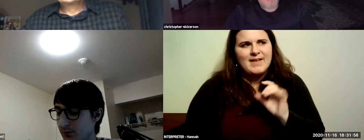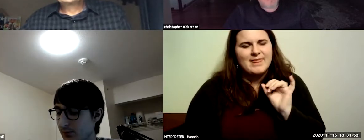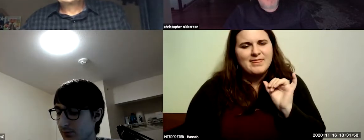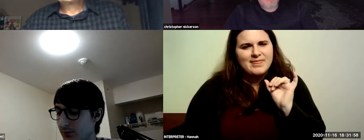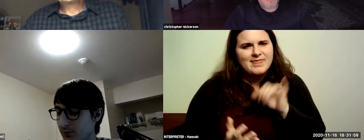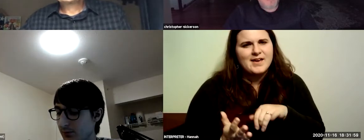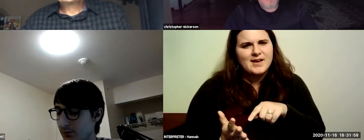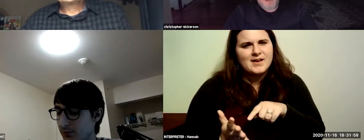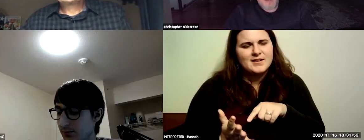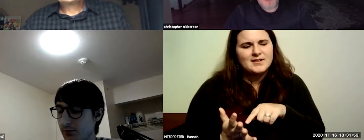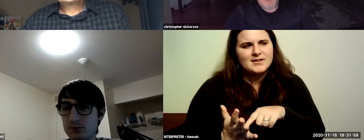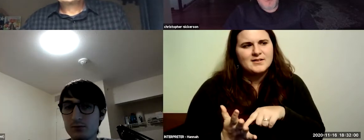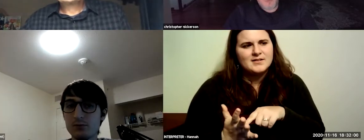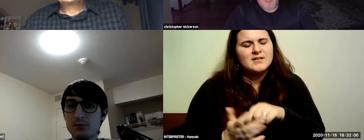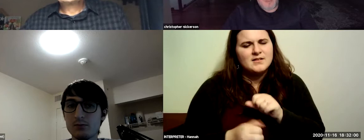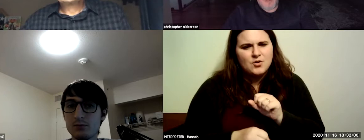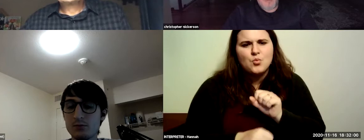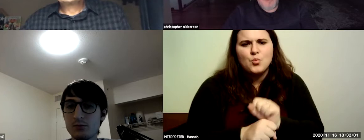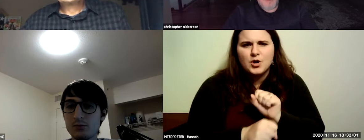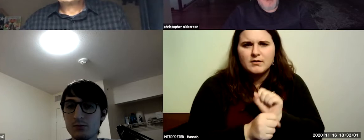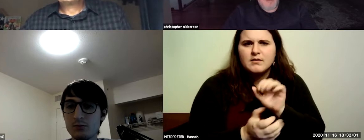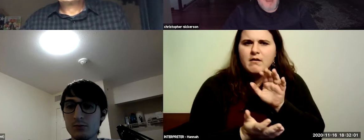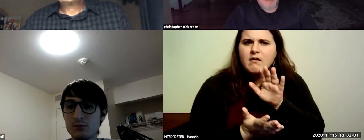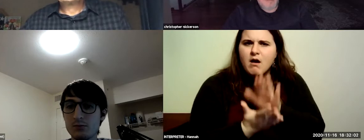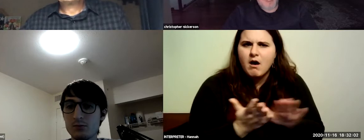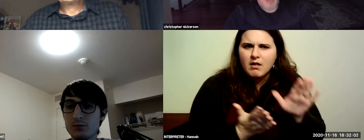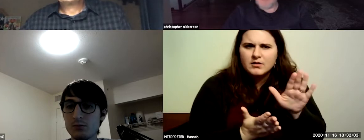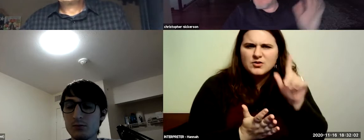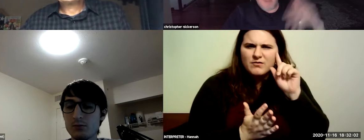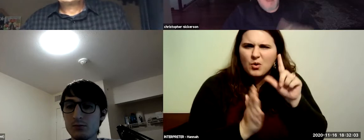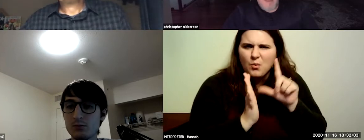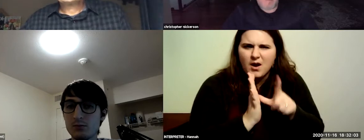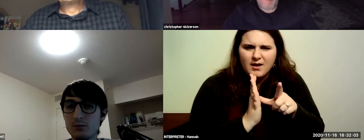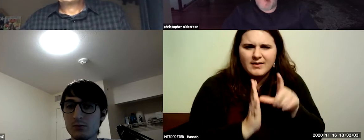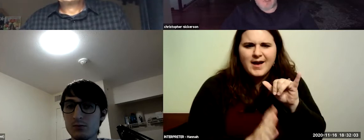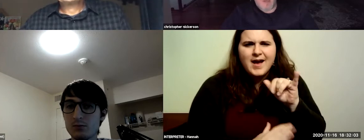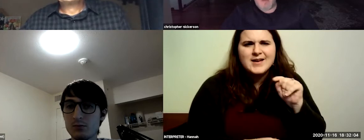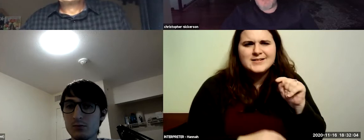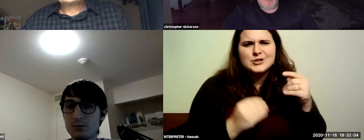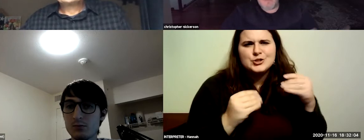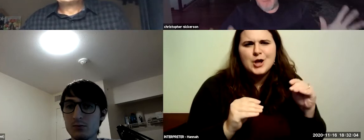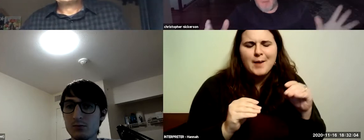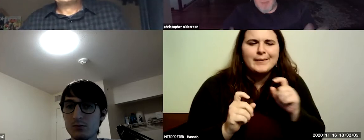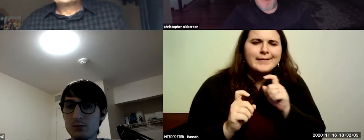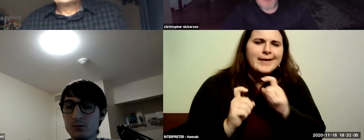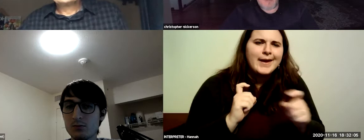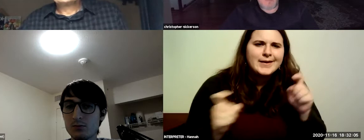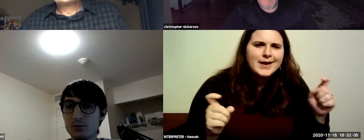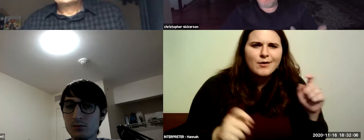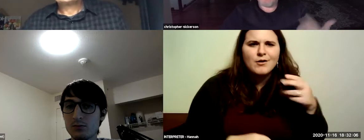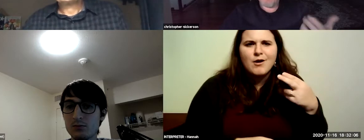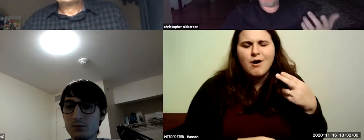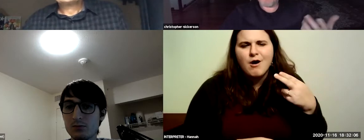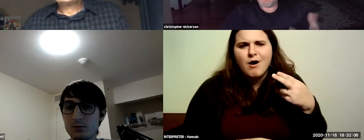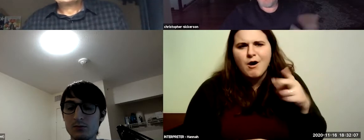I worked at a college for a little bit in their like IT shop, like handed out hard drives and, you know, paving machines.